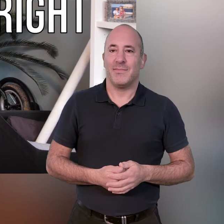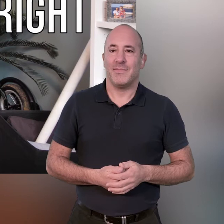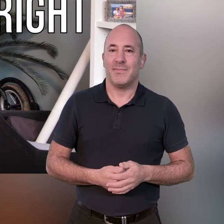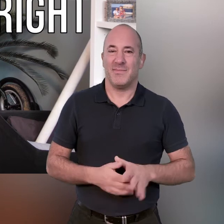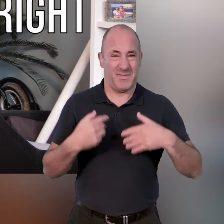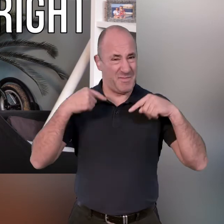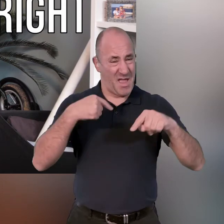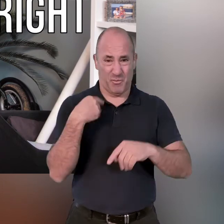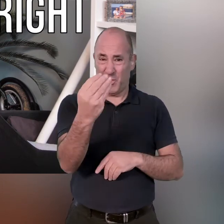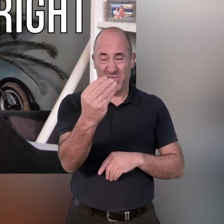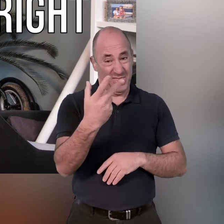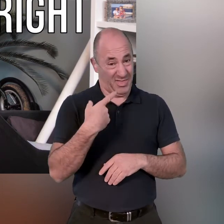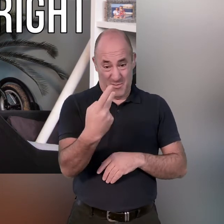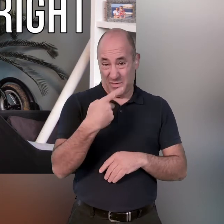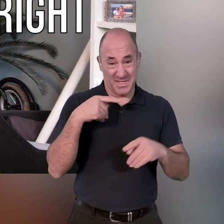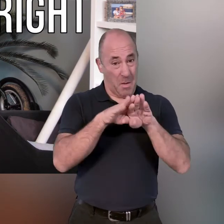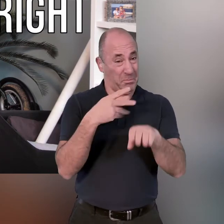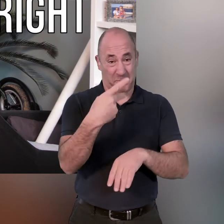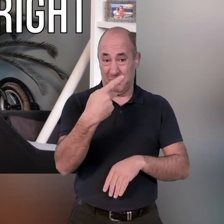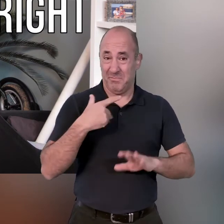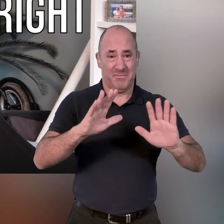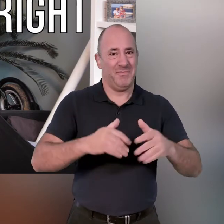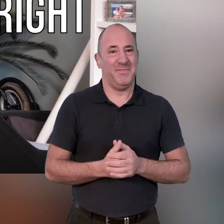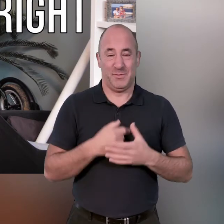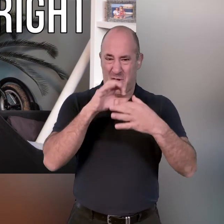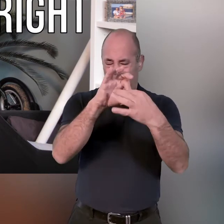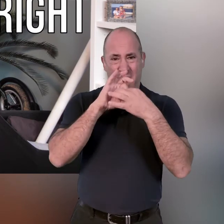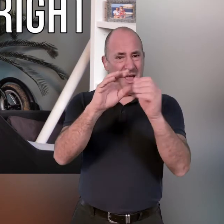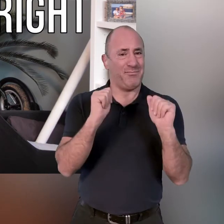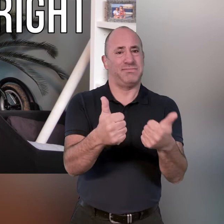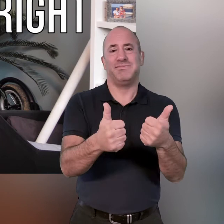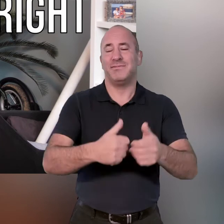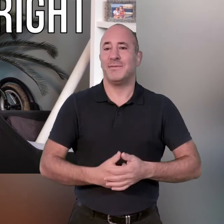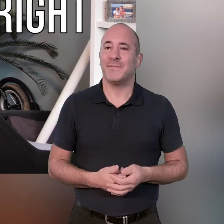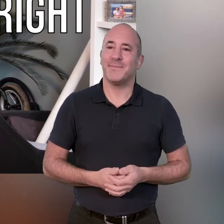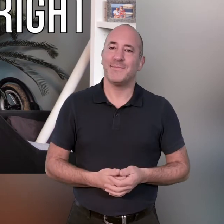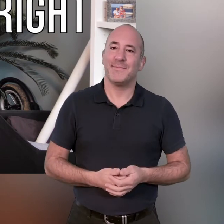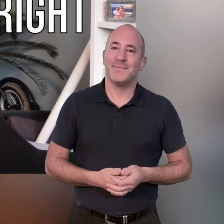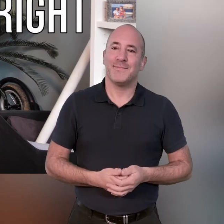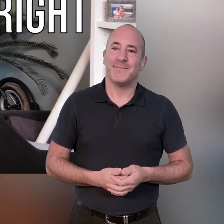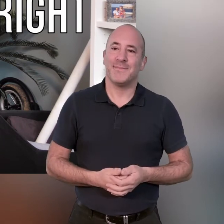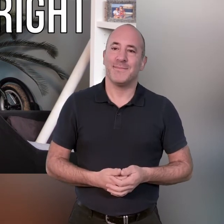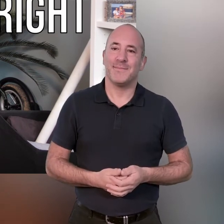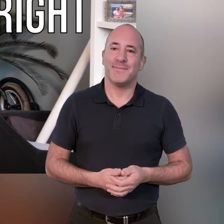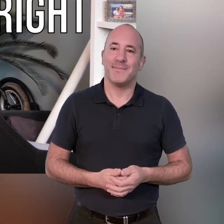So I'm right here with you guys. I'm doing it too. We're all doing it together. Good stuff.